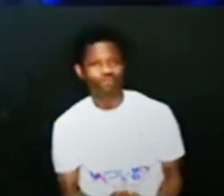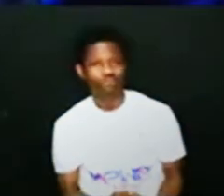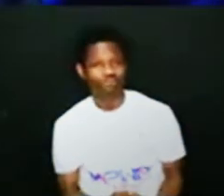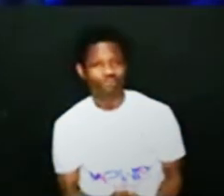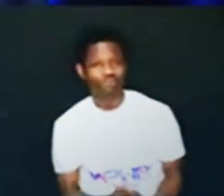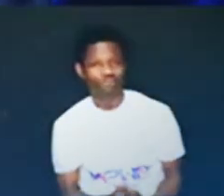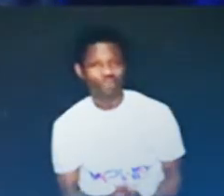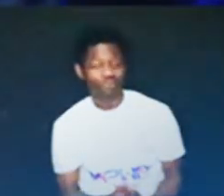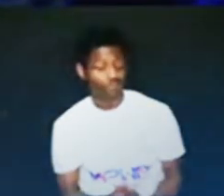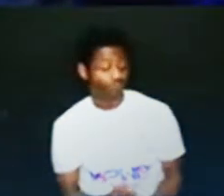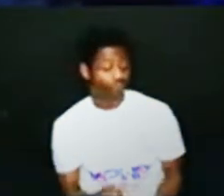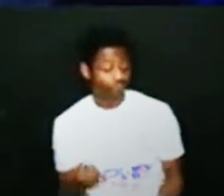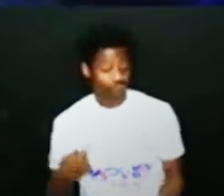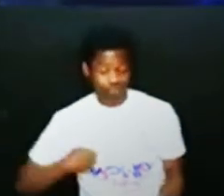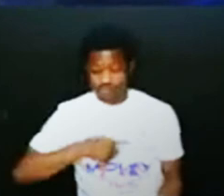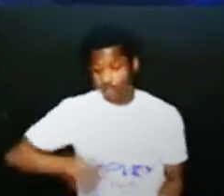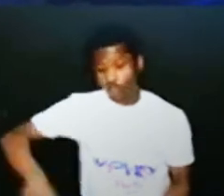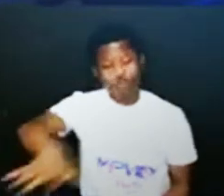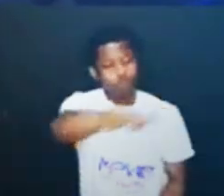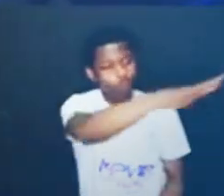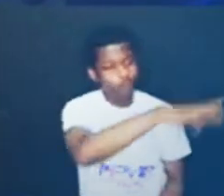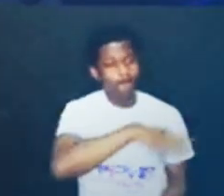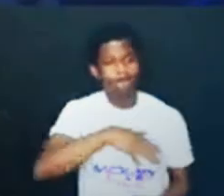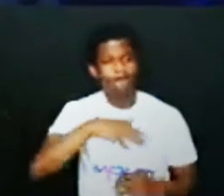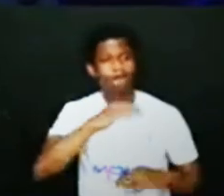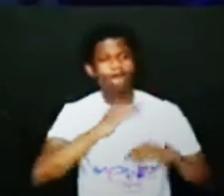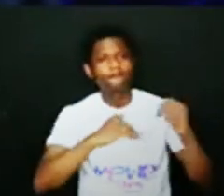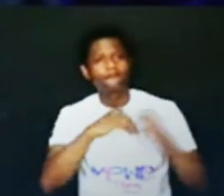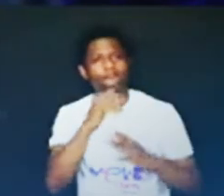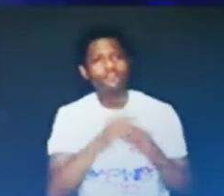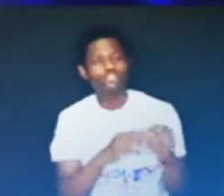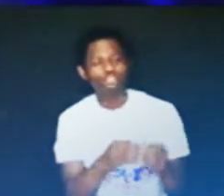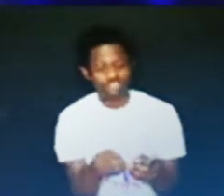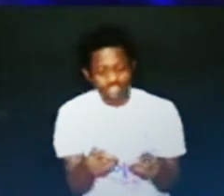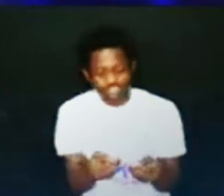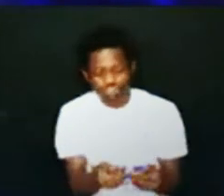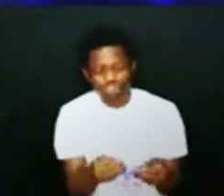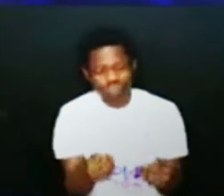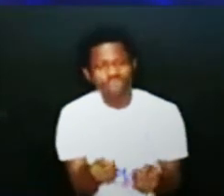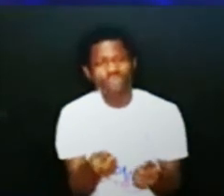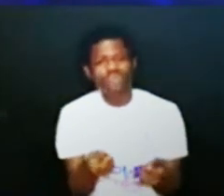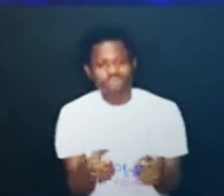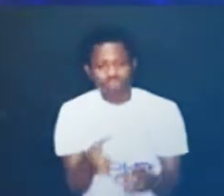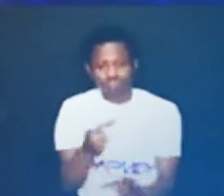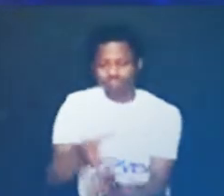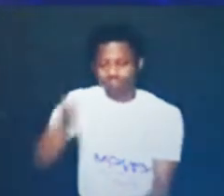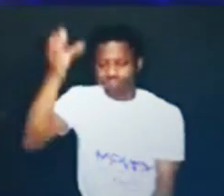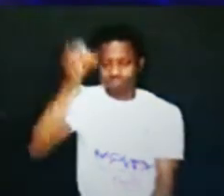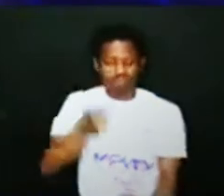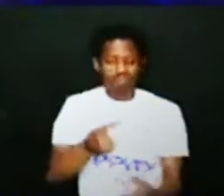were building sheaves of grain out of the field when suddenly my